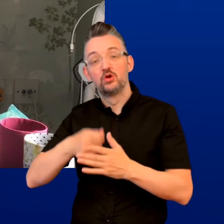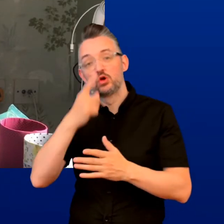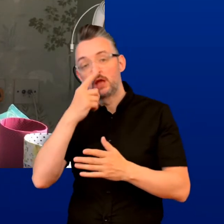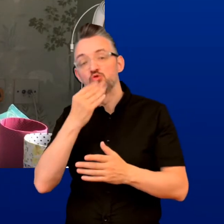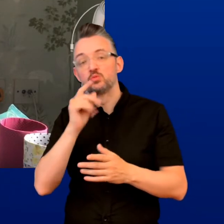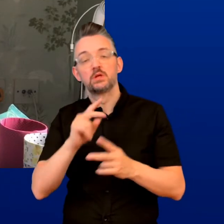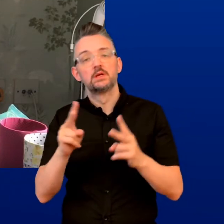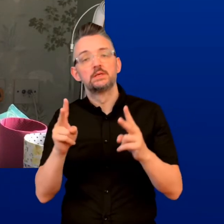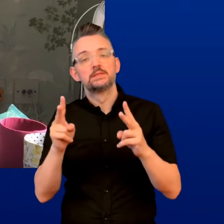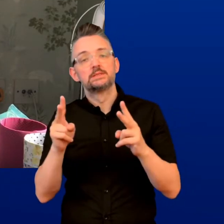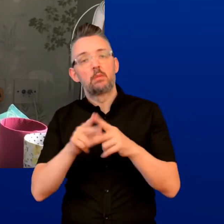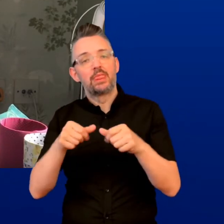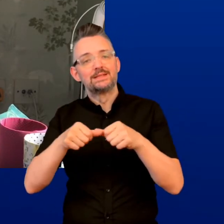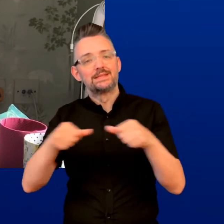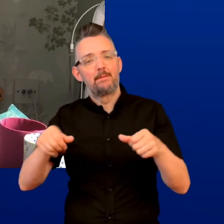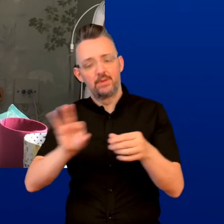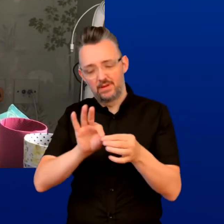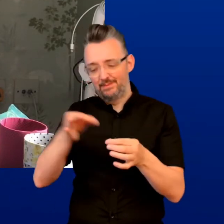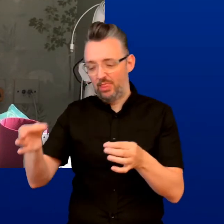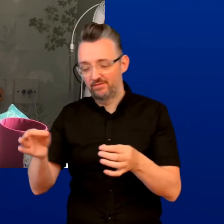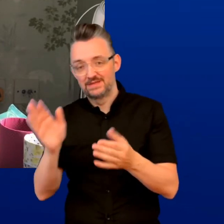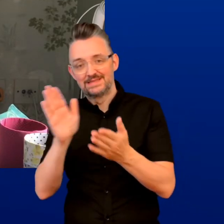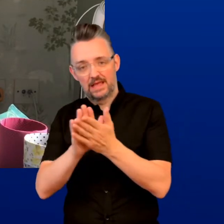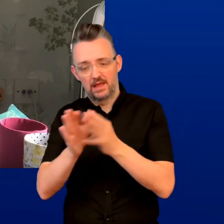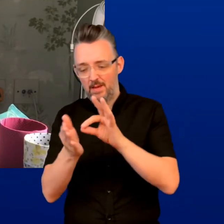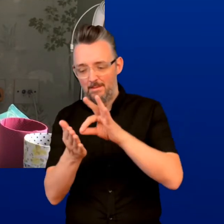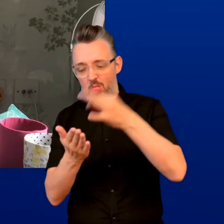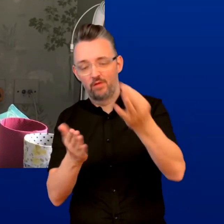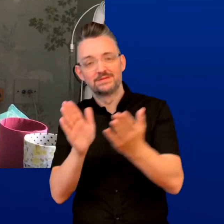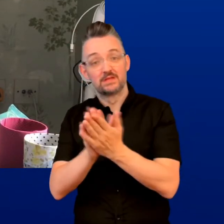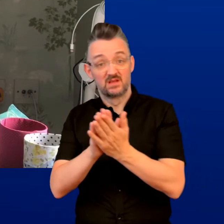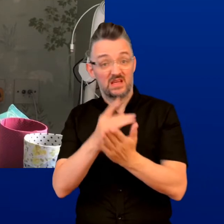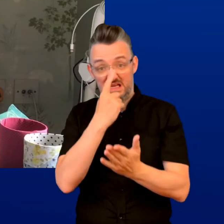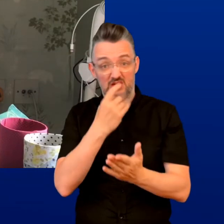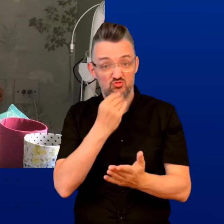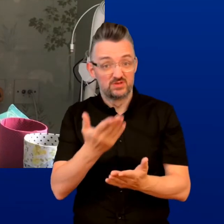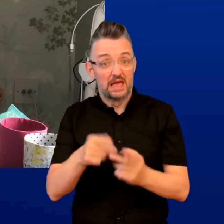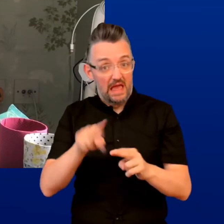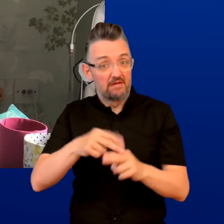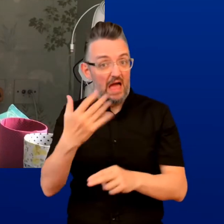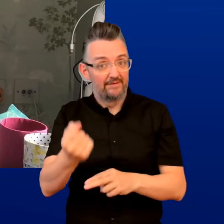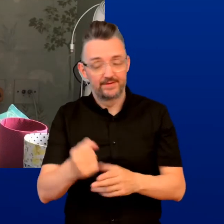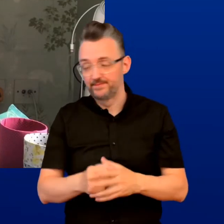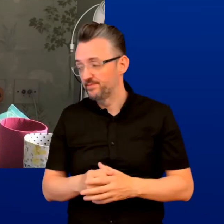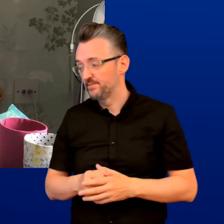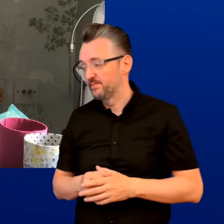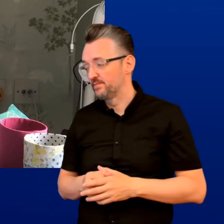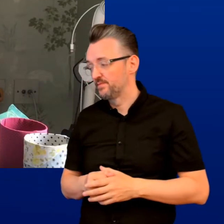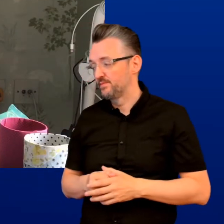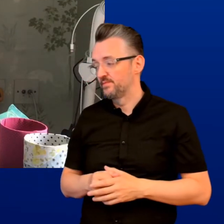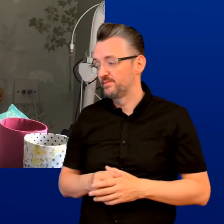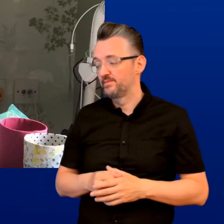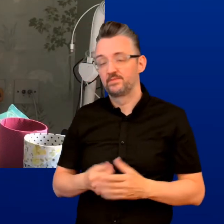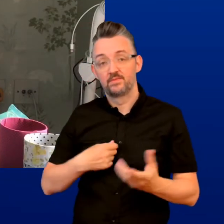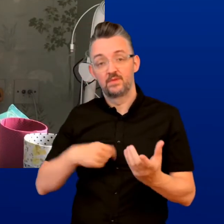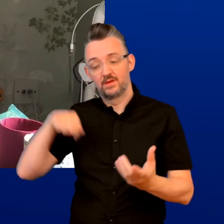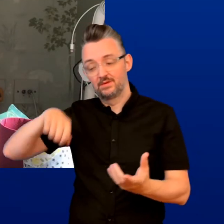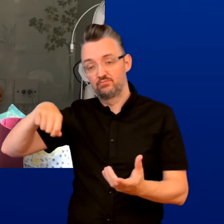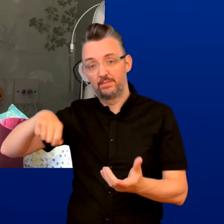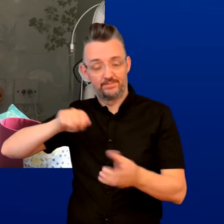use double-sided tape if you've got it in the house too. So you get your brush, rub it into your